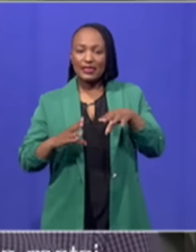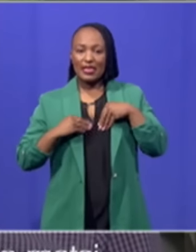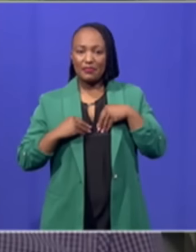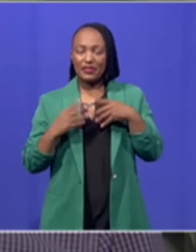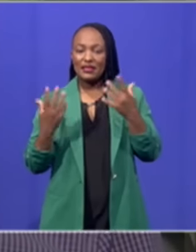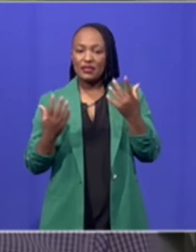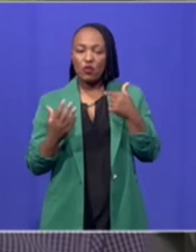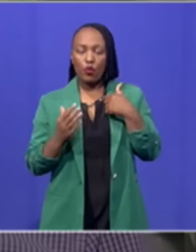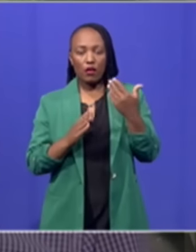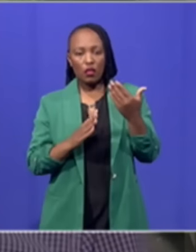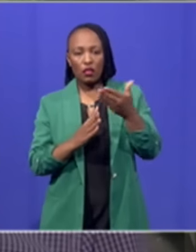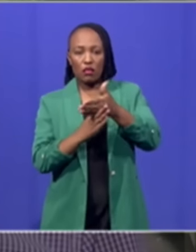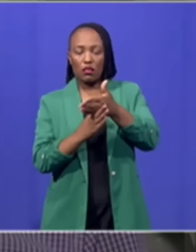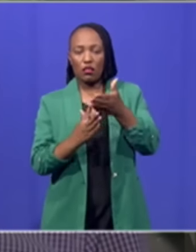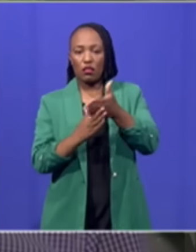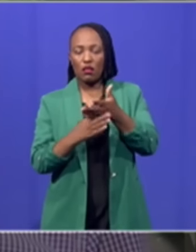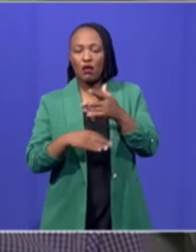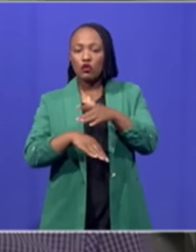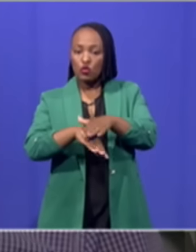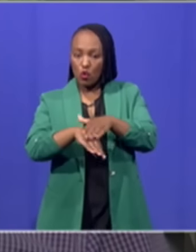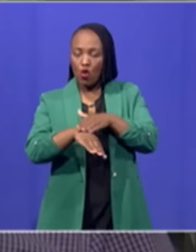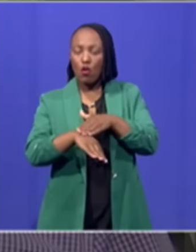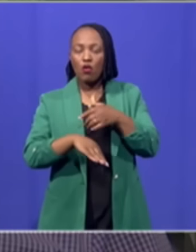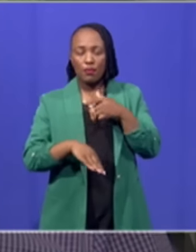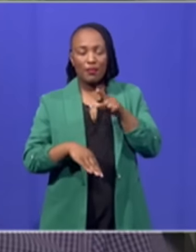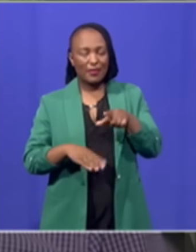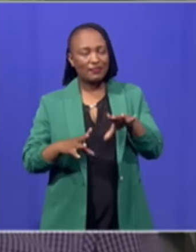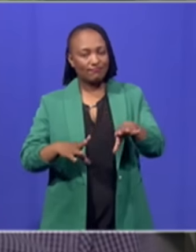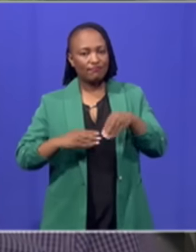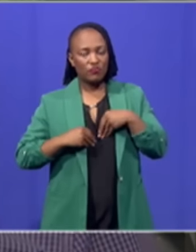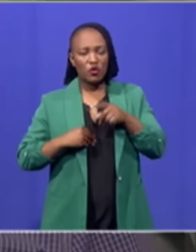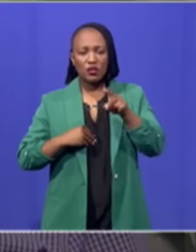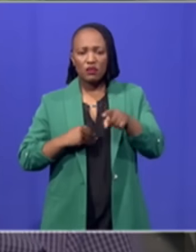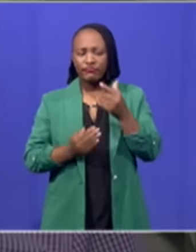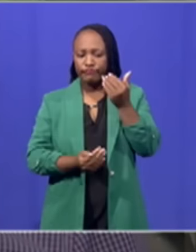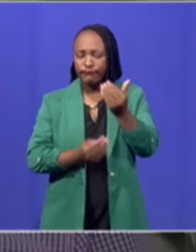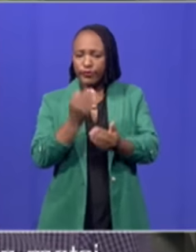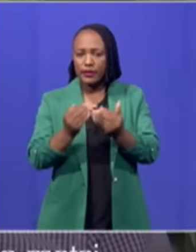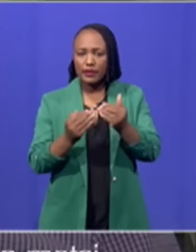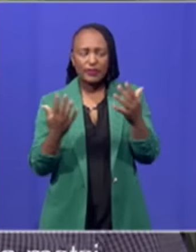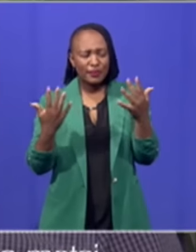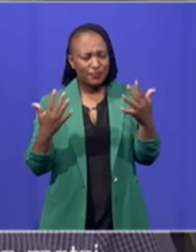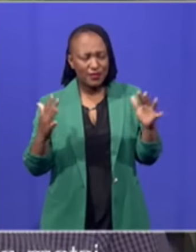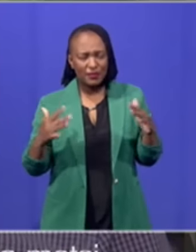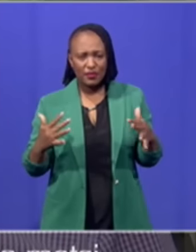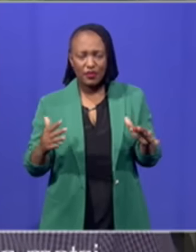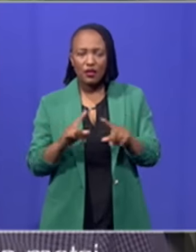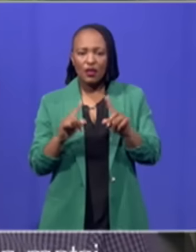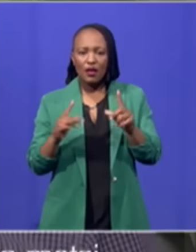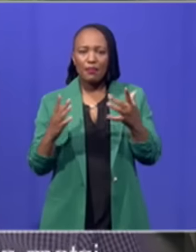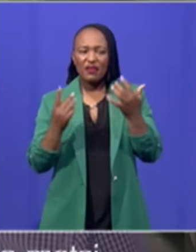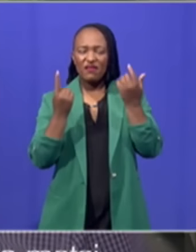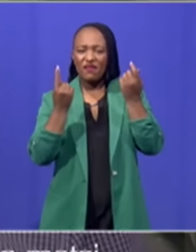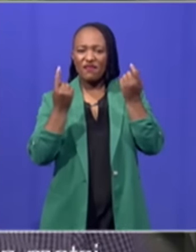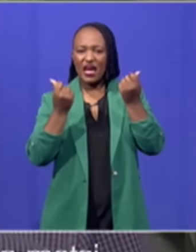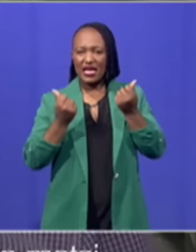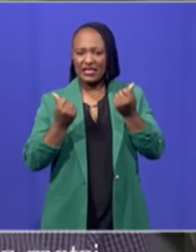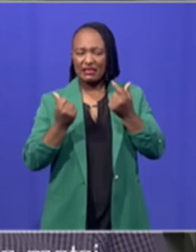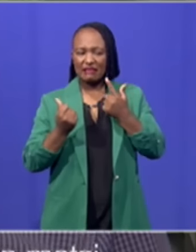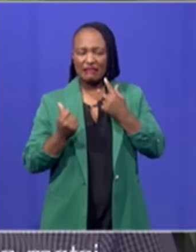slow because we should have been done with this process, but because of the major financial